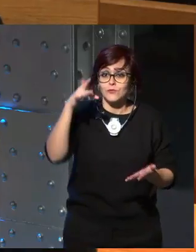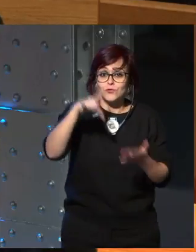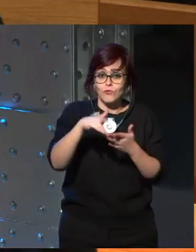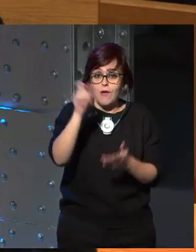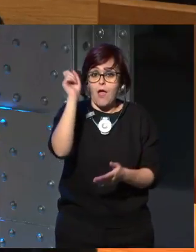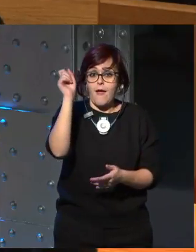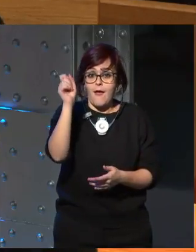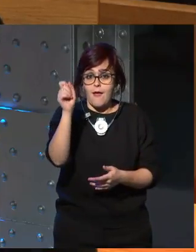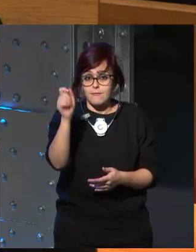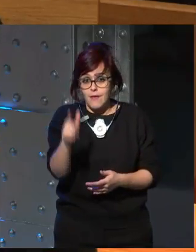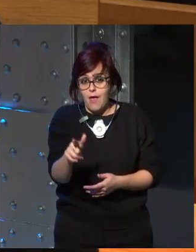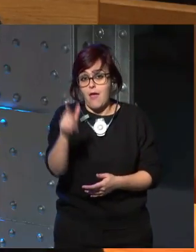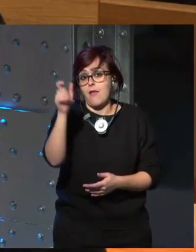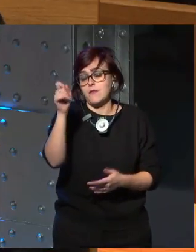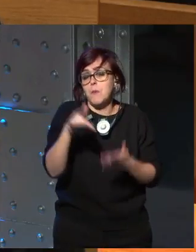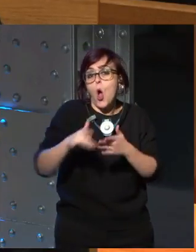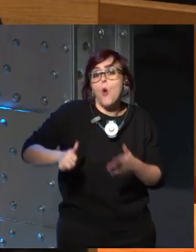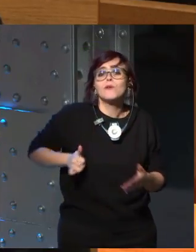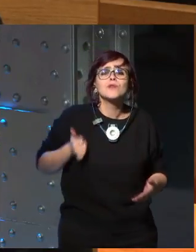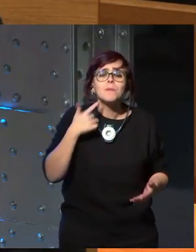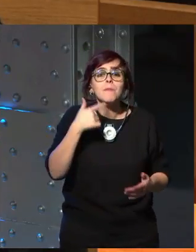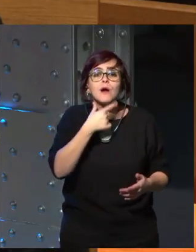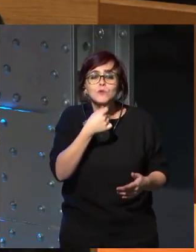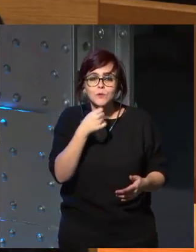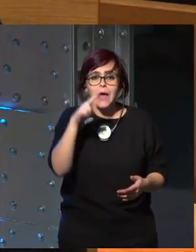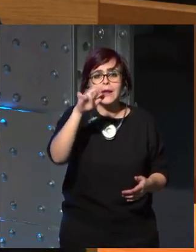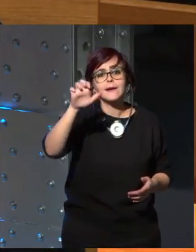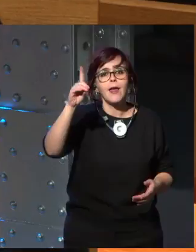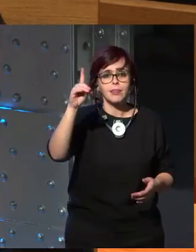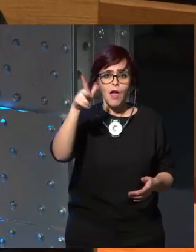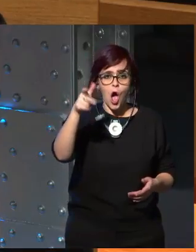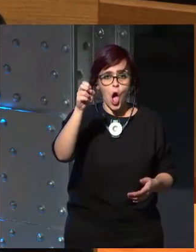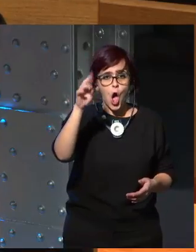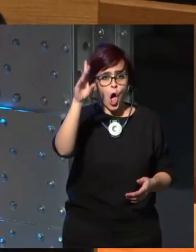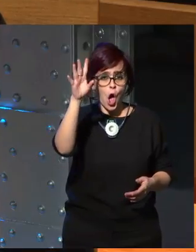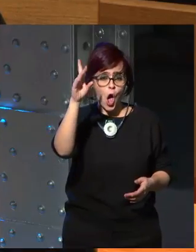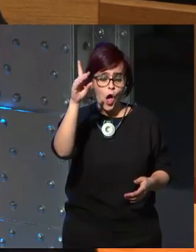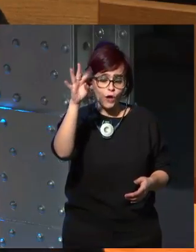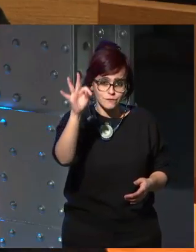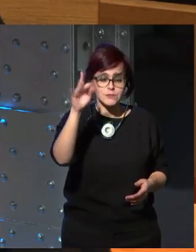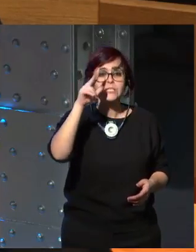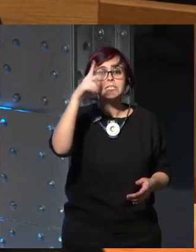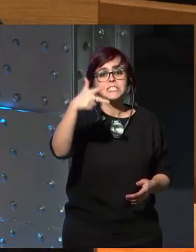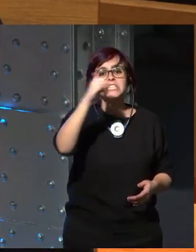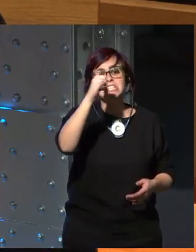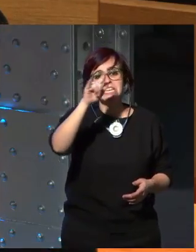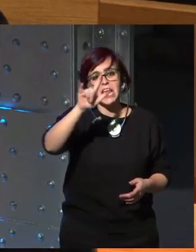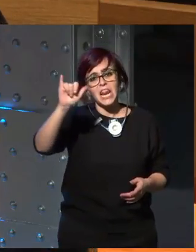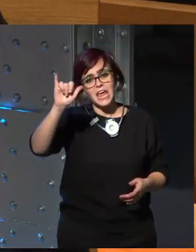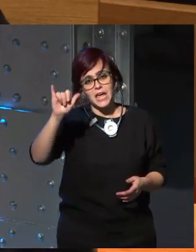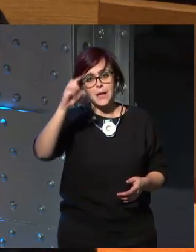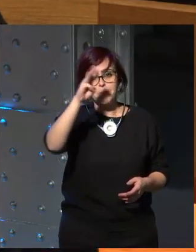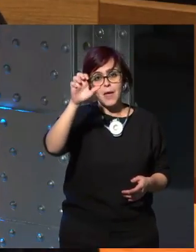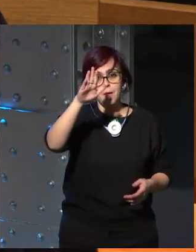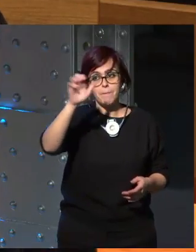perhaps I've had the opportunity to listen to Red Hot Chili Peppers, for instance. I've never seen